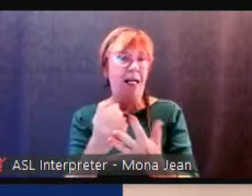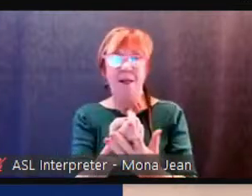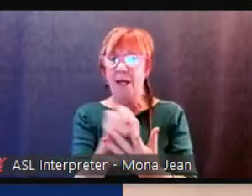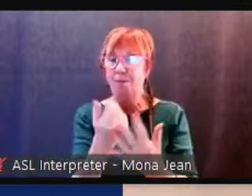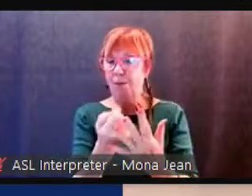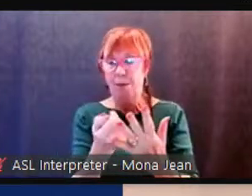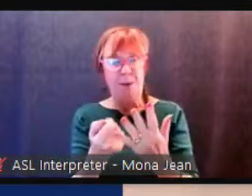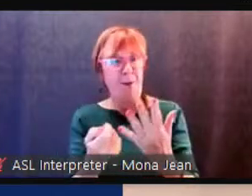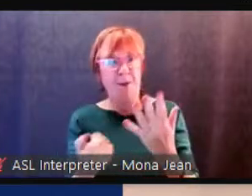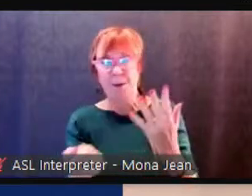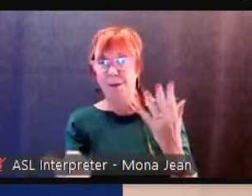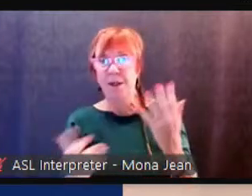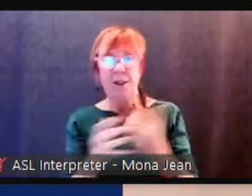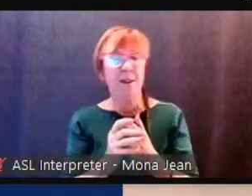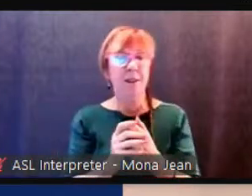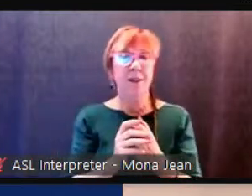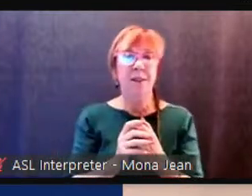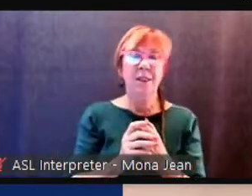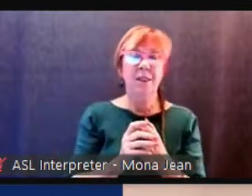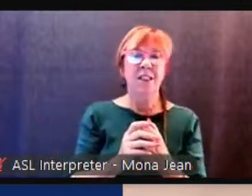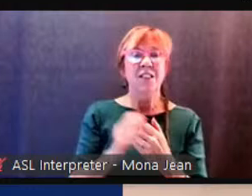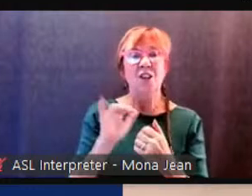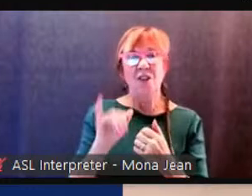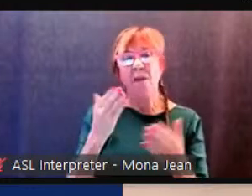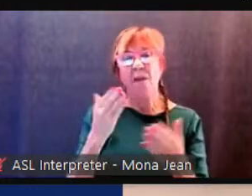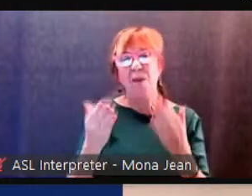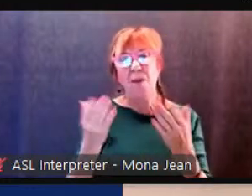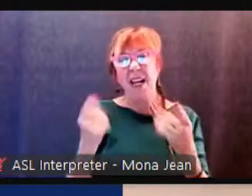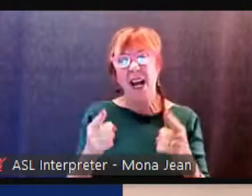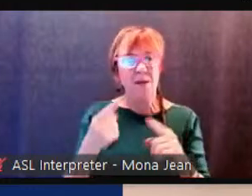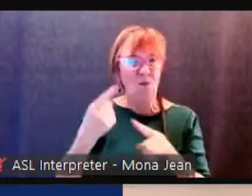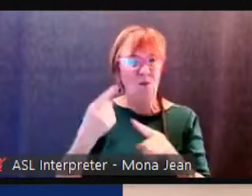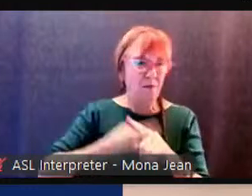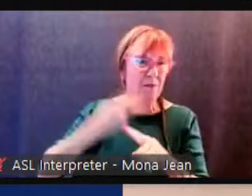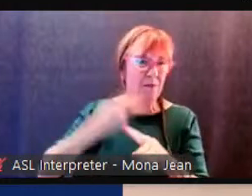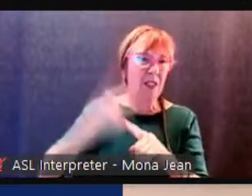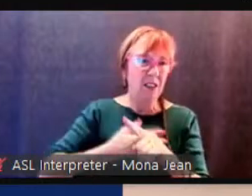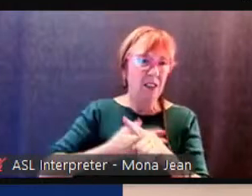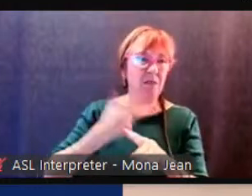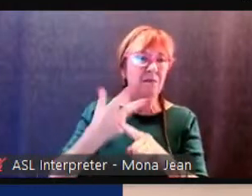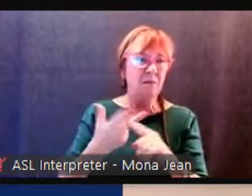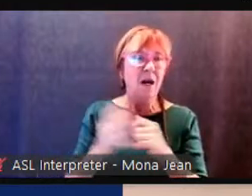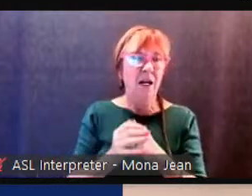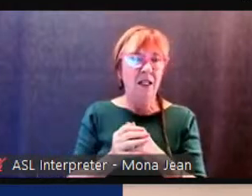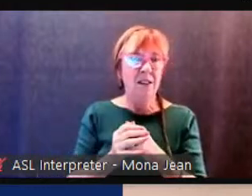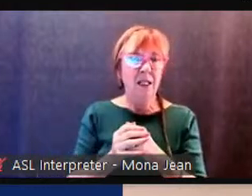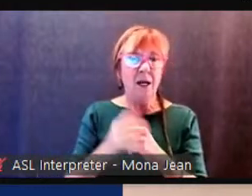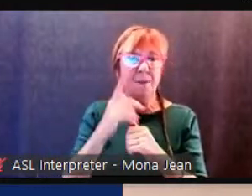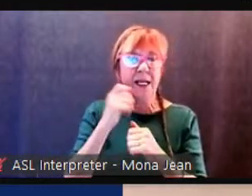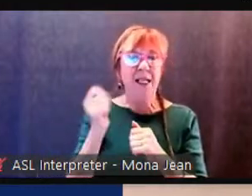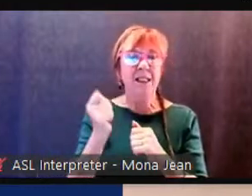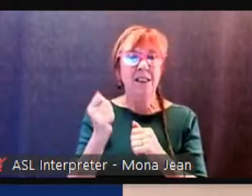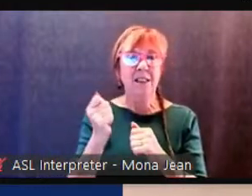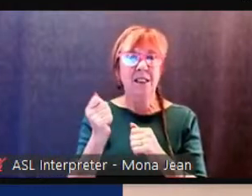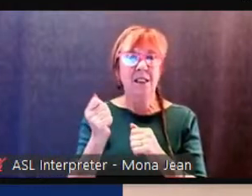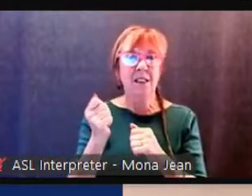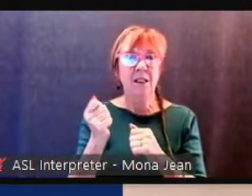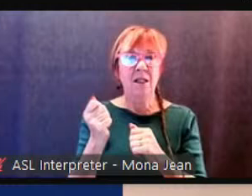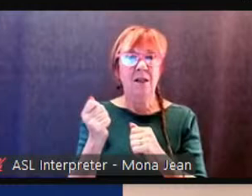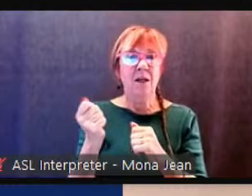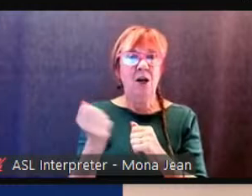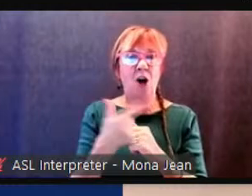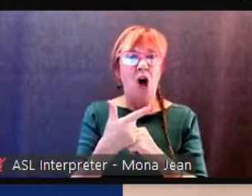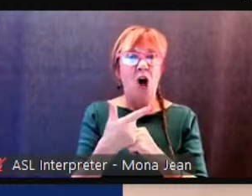can. So again, this will probably happen within the next few months, especially as all of those rights of entry that Chris had